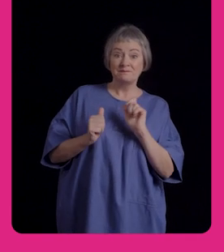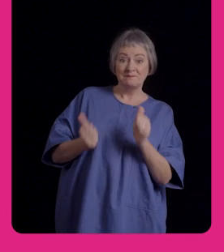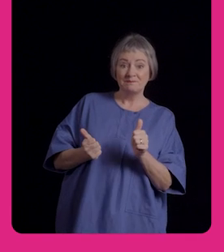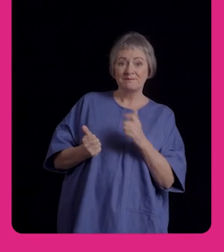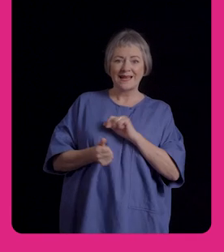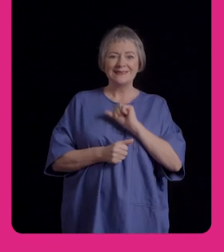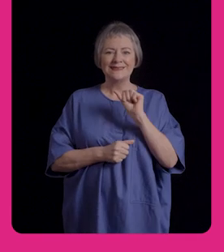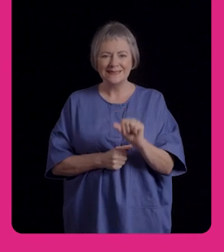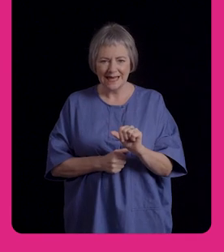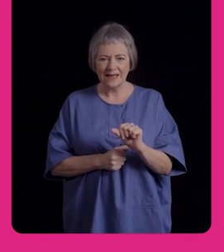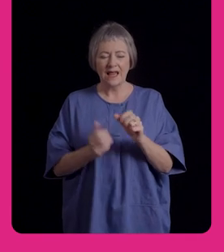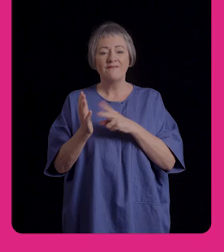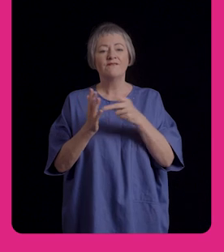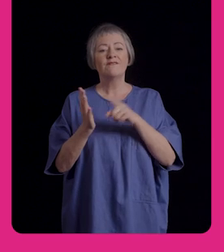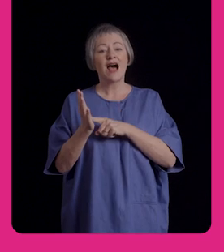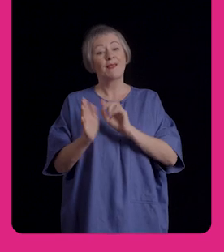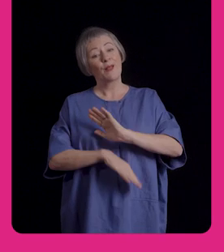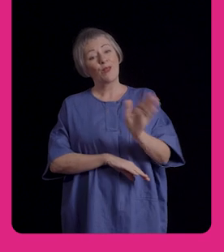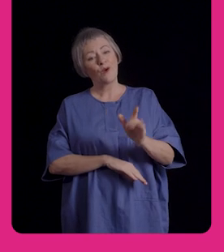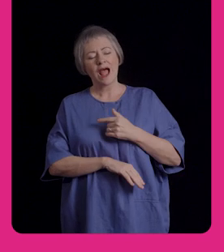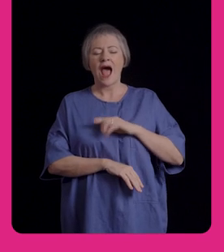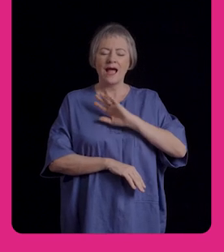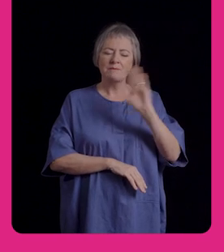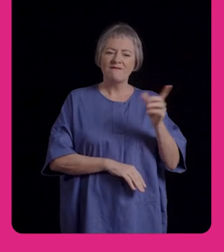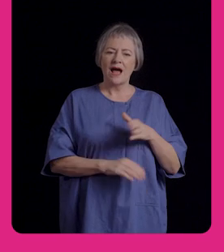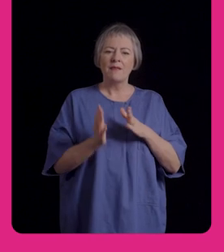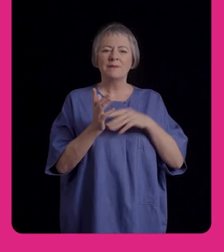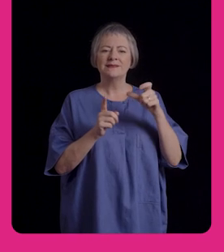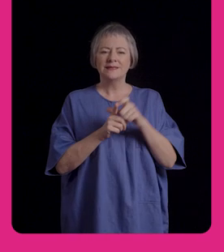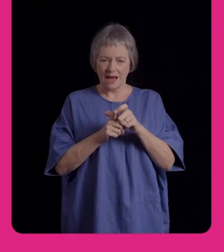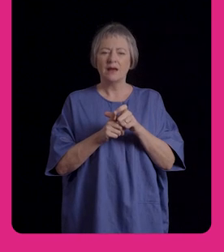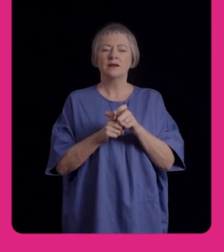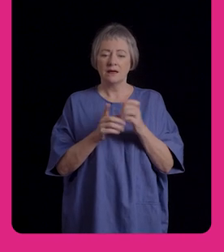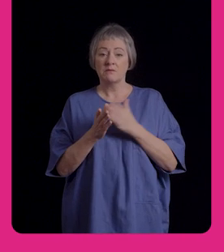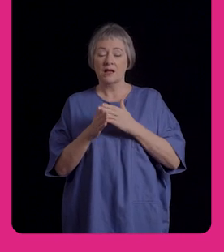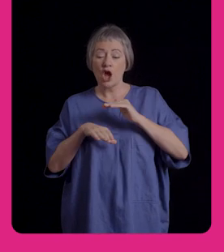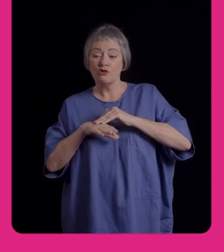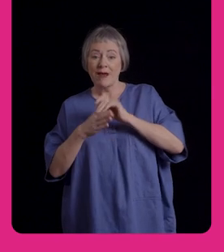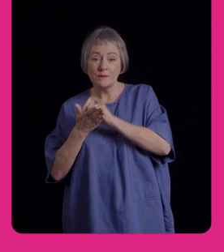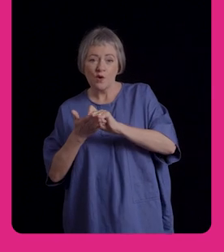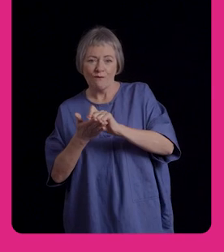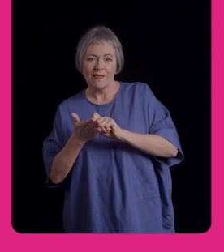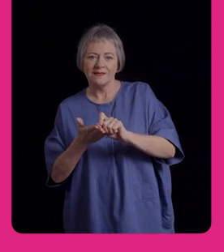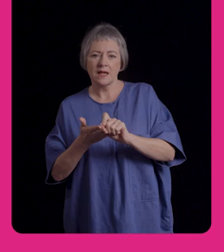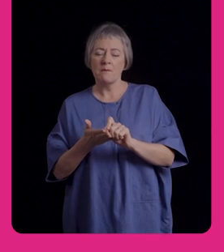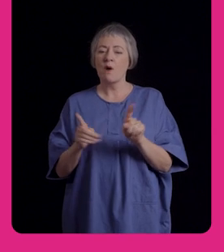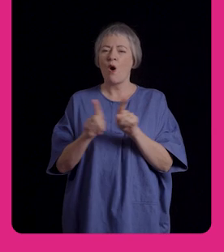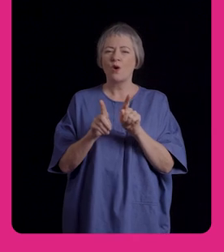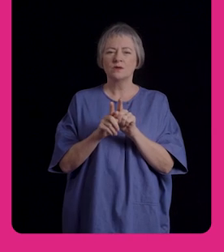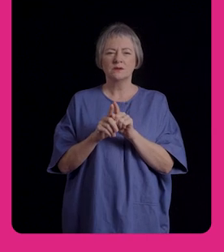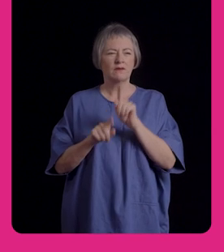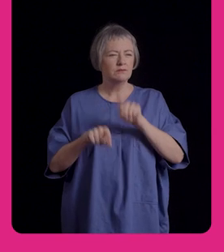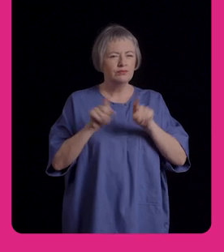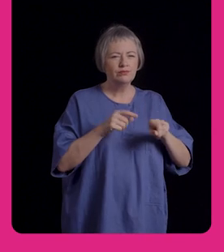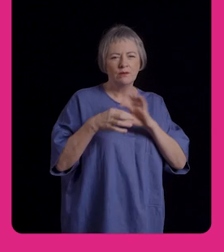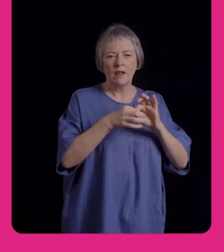Cool. Next up, I've got Val. Hello. Hi, I'm Val McDermid. I'm primarily a crime novelist, but I've also done